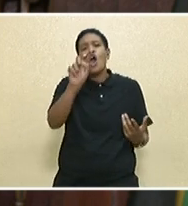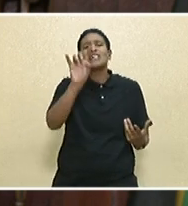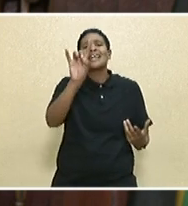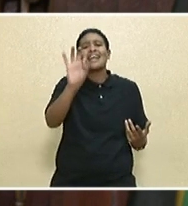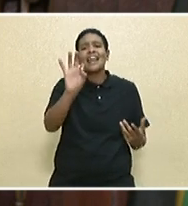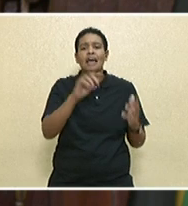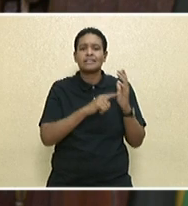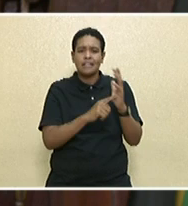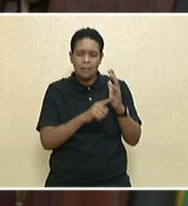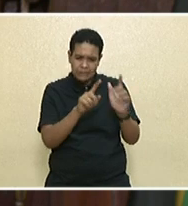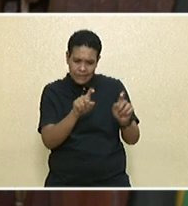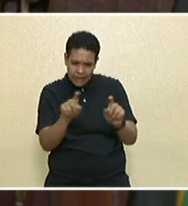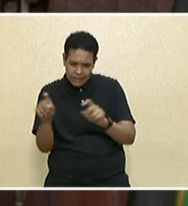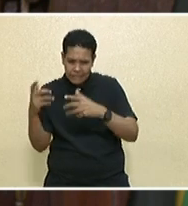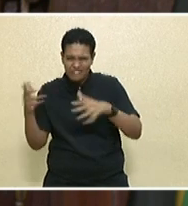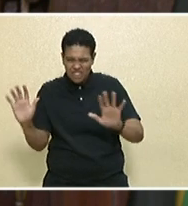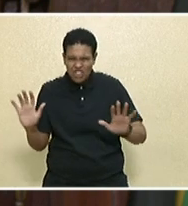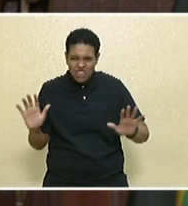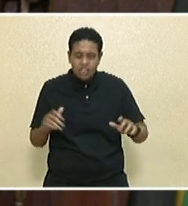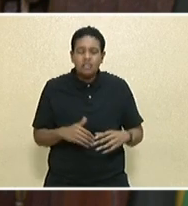189 samples, tests.